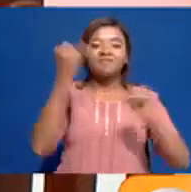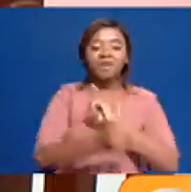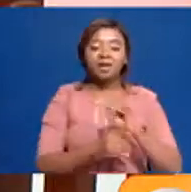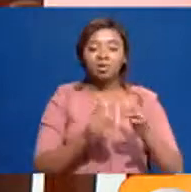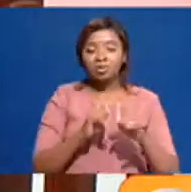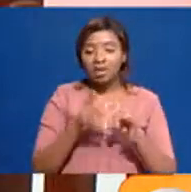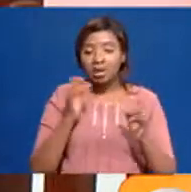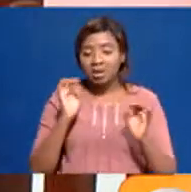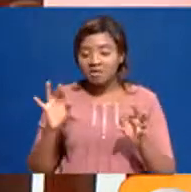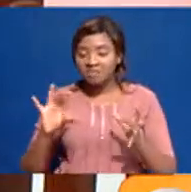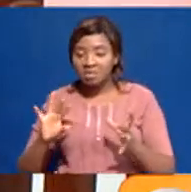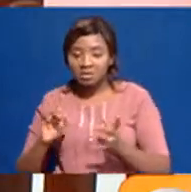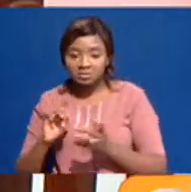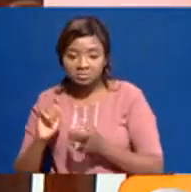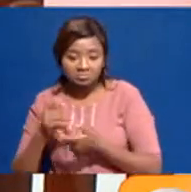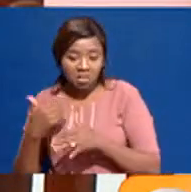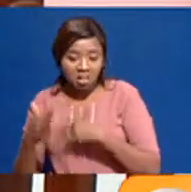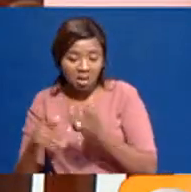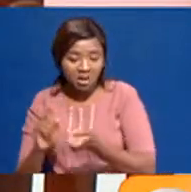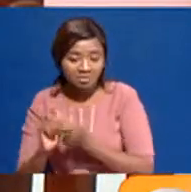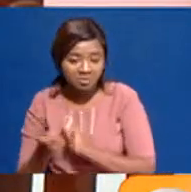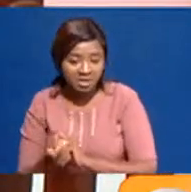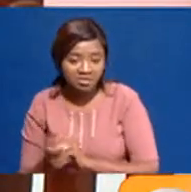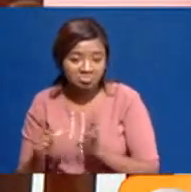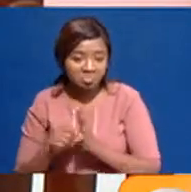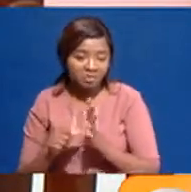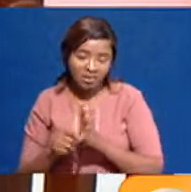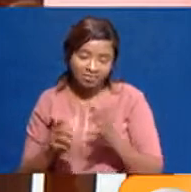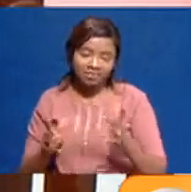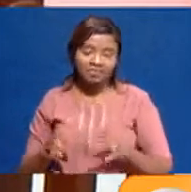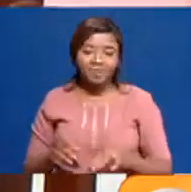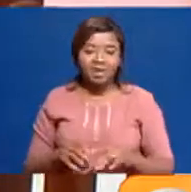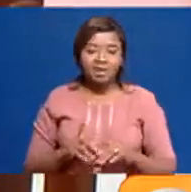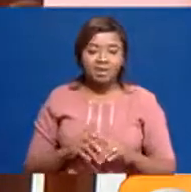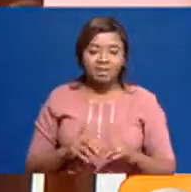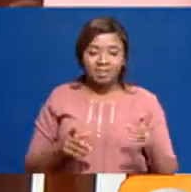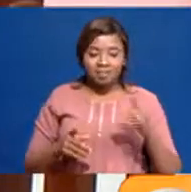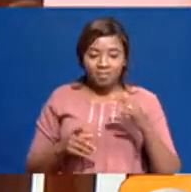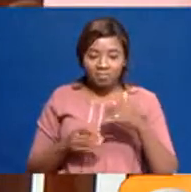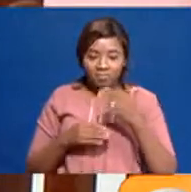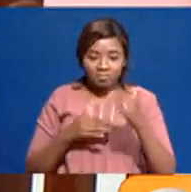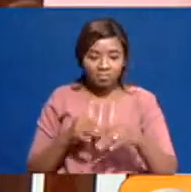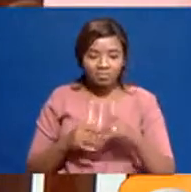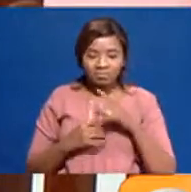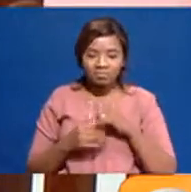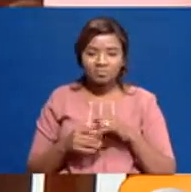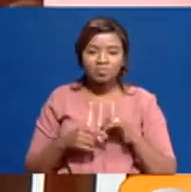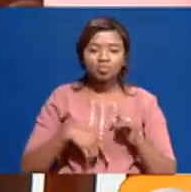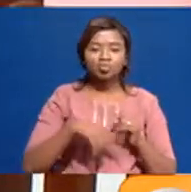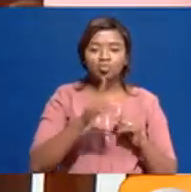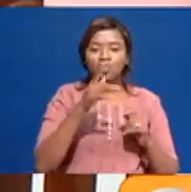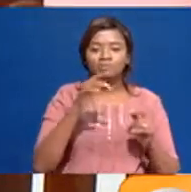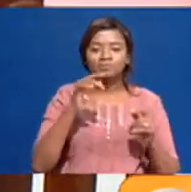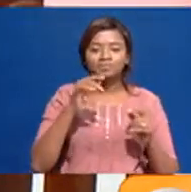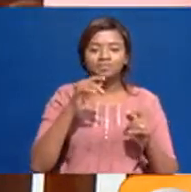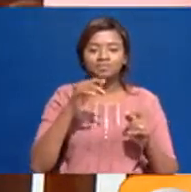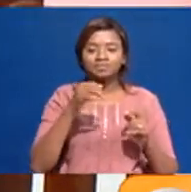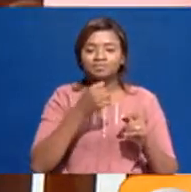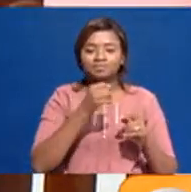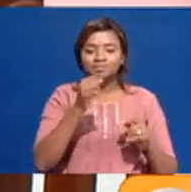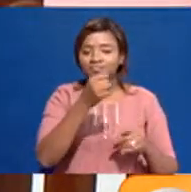the others, what he wanted, and decided to go away. Then you go struggling